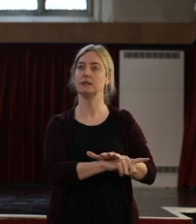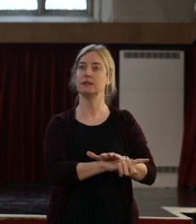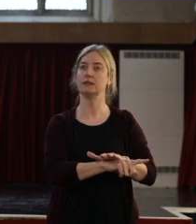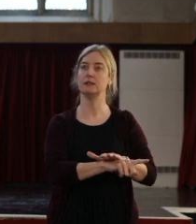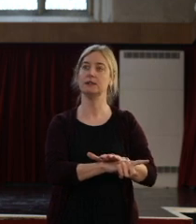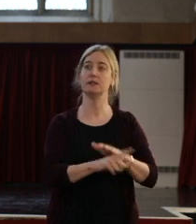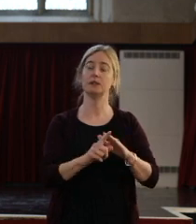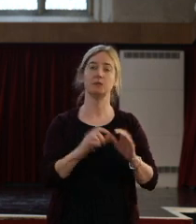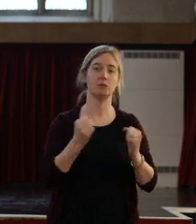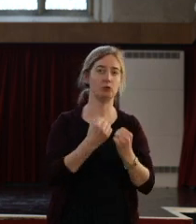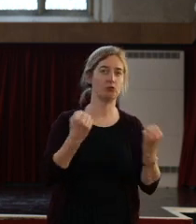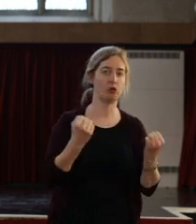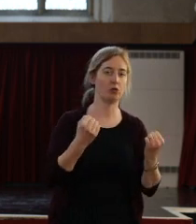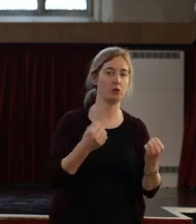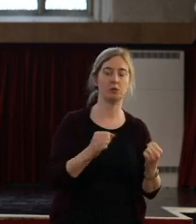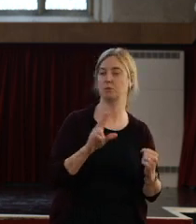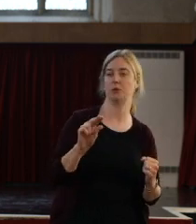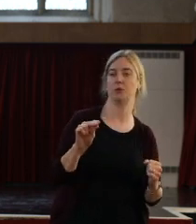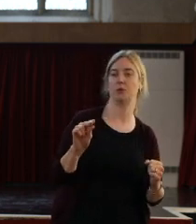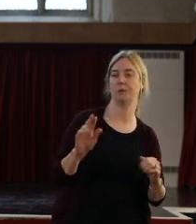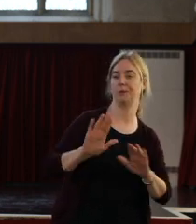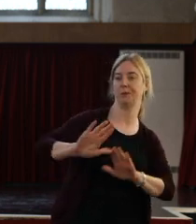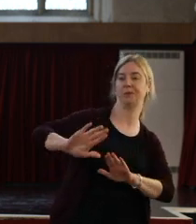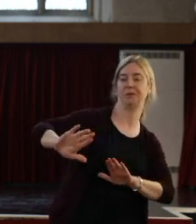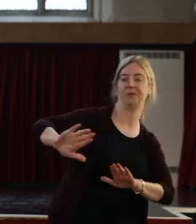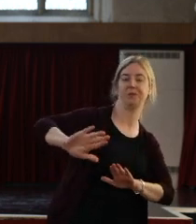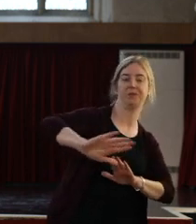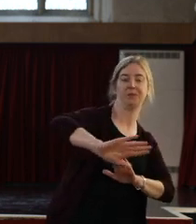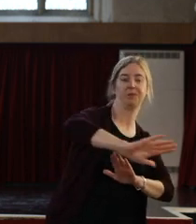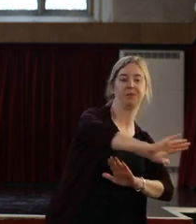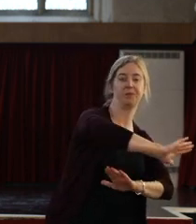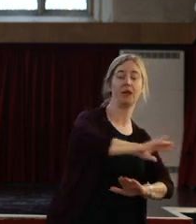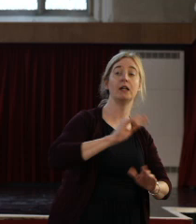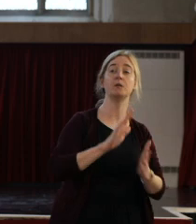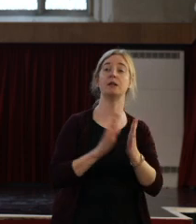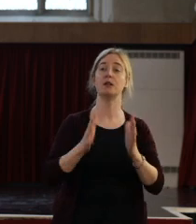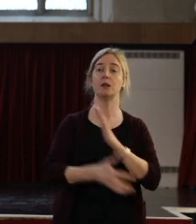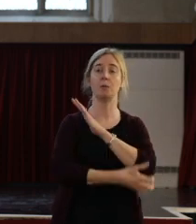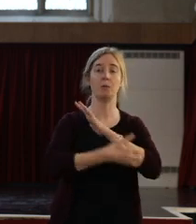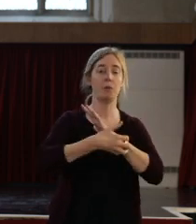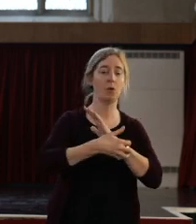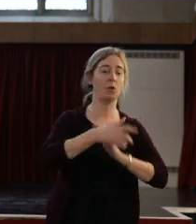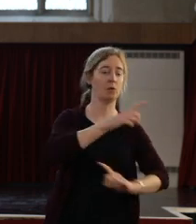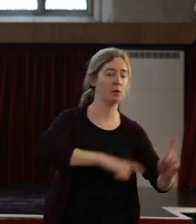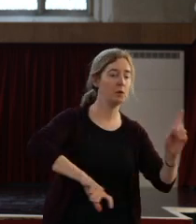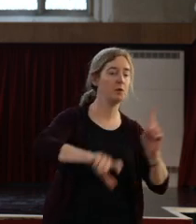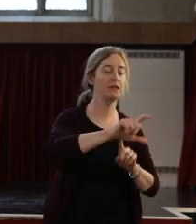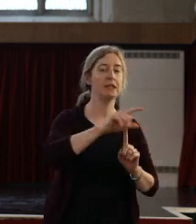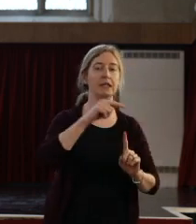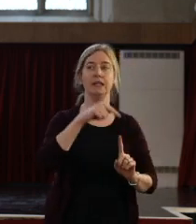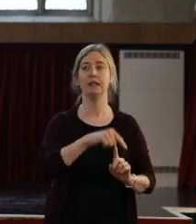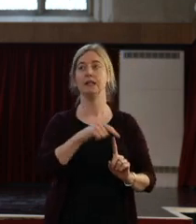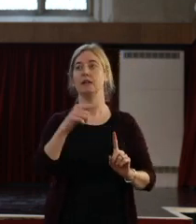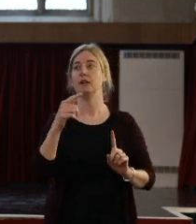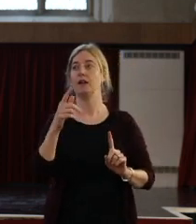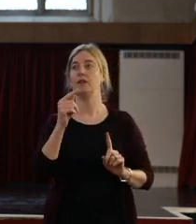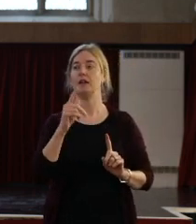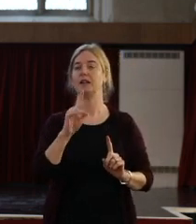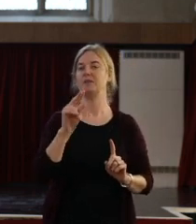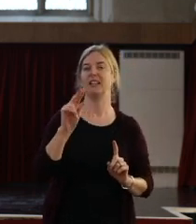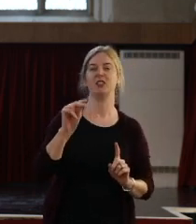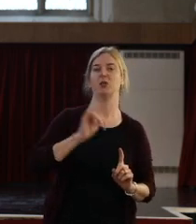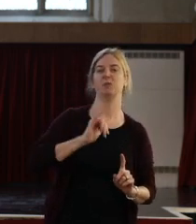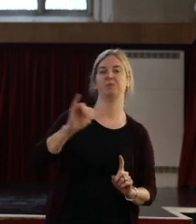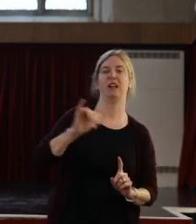strong forces, which are understandable, particularly among very poor societies. Things like, that's not for the likes of us.